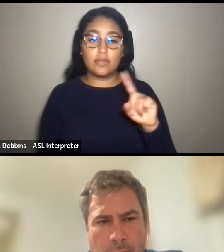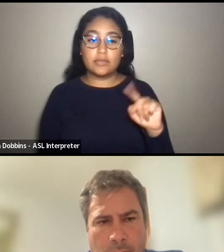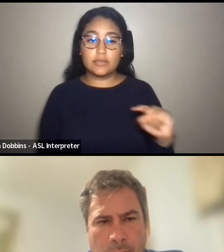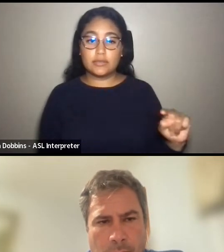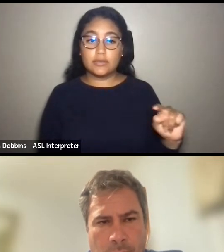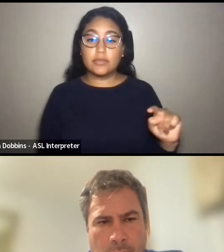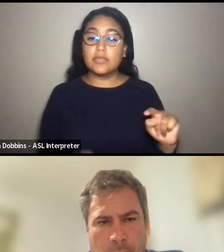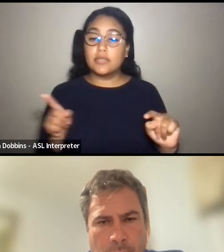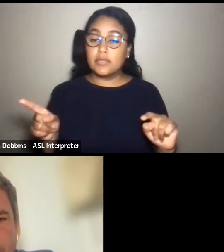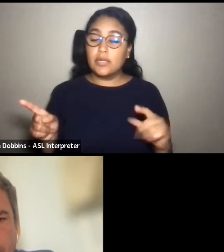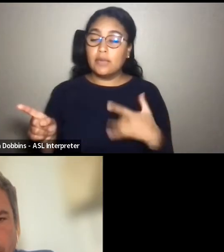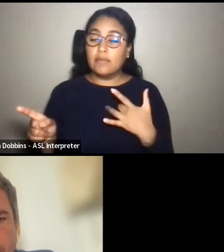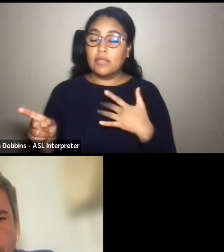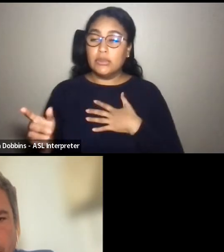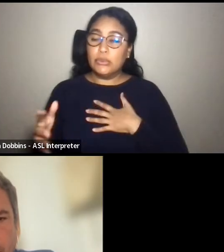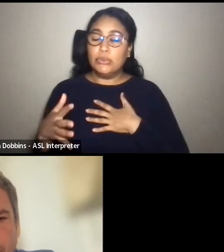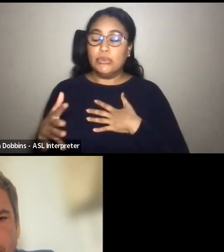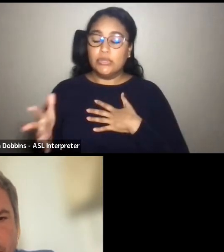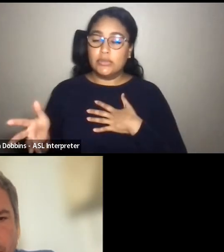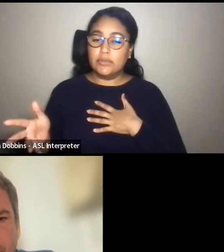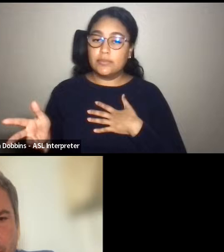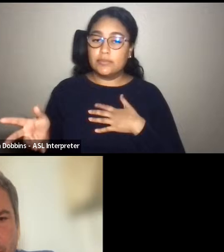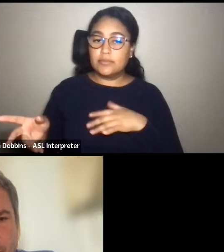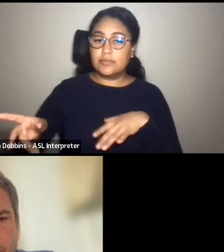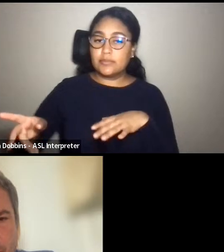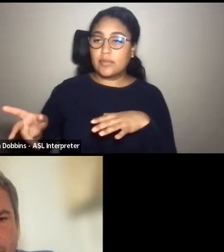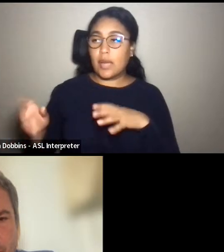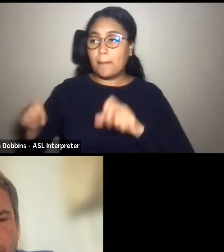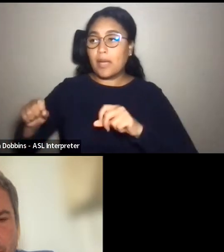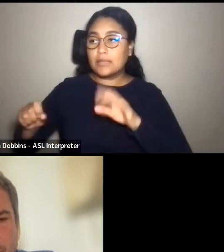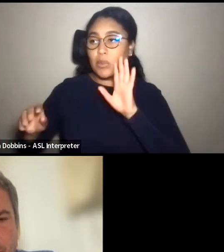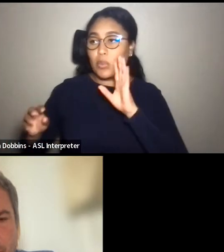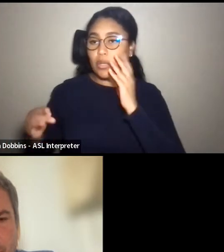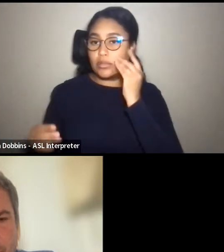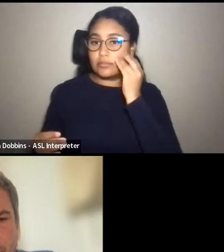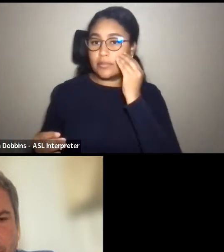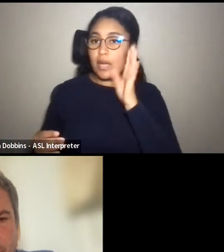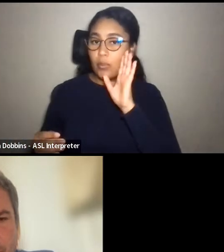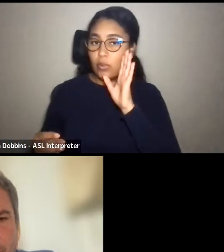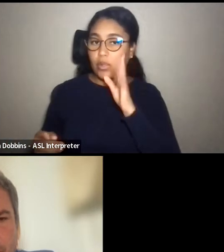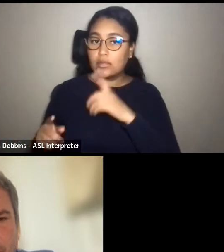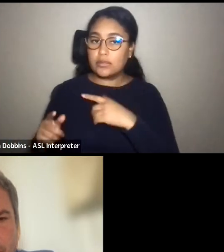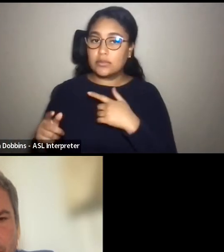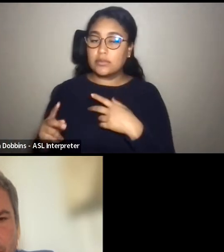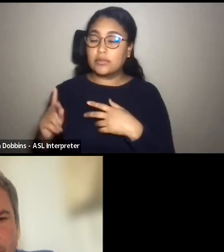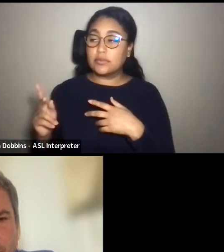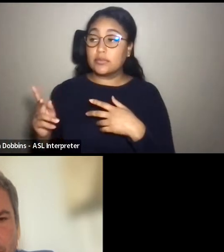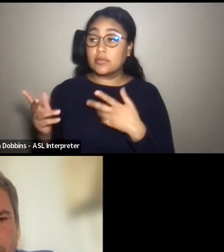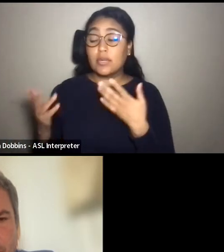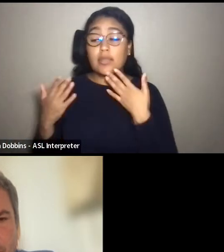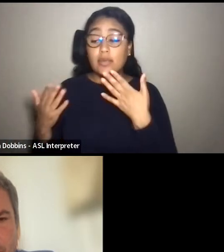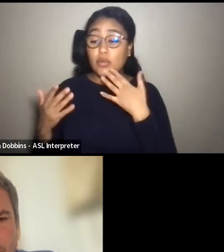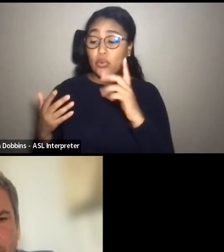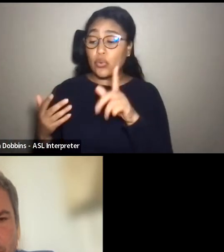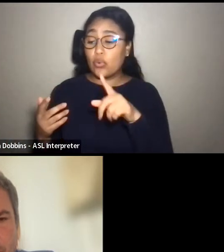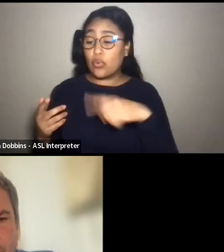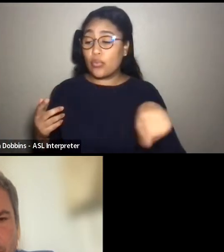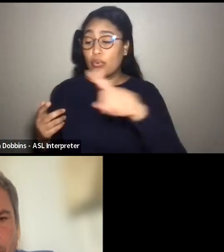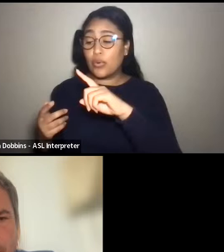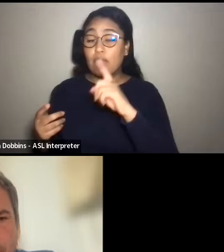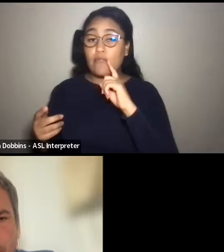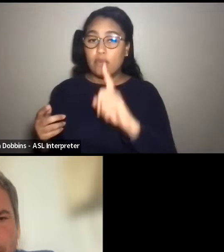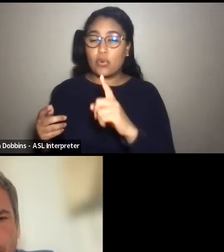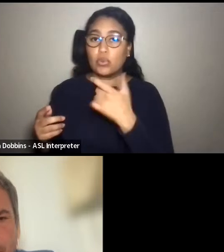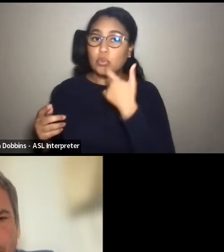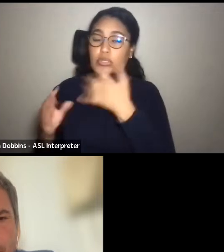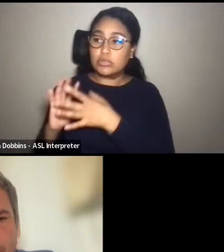I get a little emotional when I speak sometimes, so you may have seen me tear up here earlier. I want to thank everybody who spoke. Is it on? I want to thank